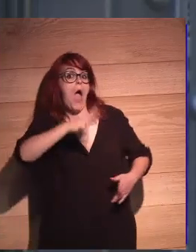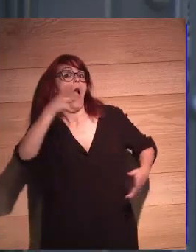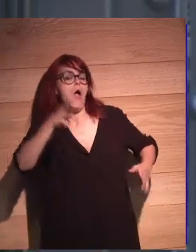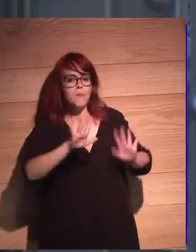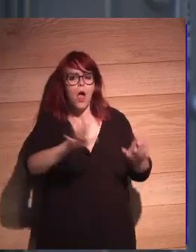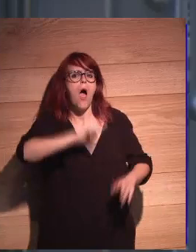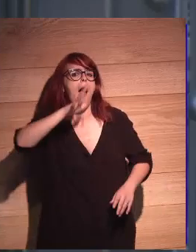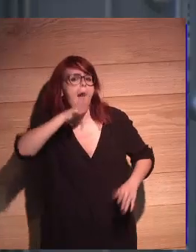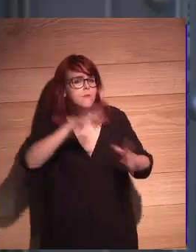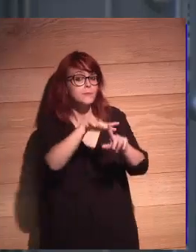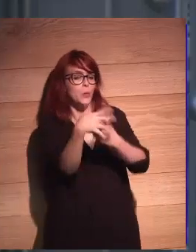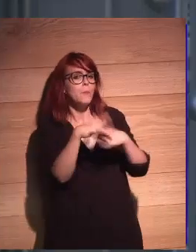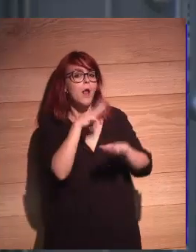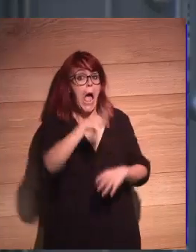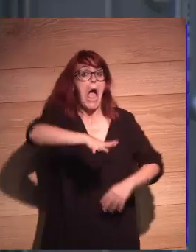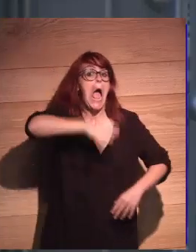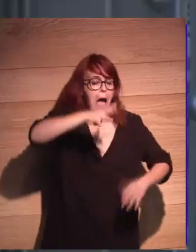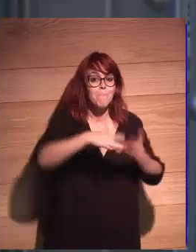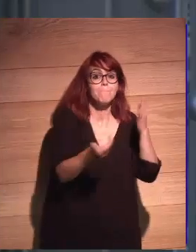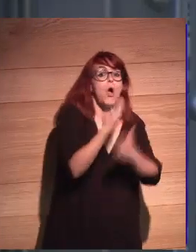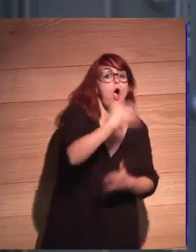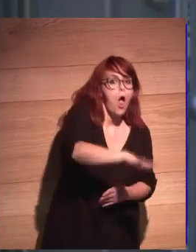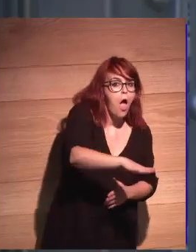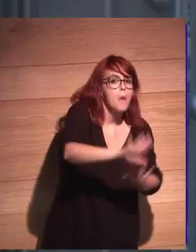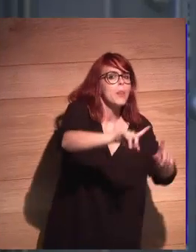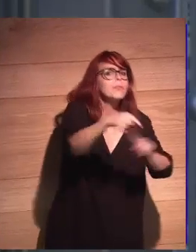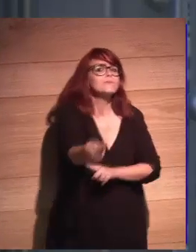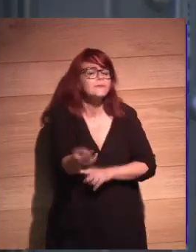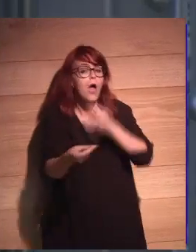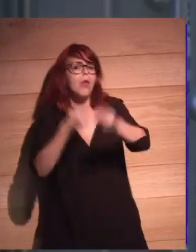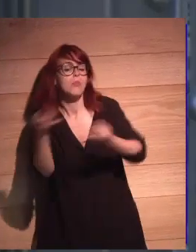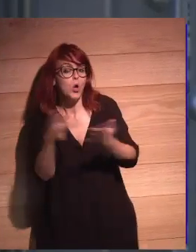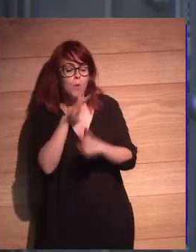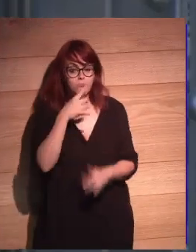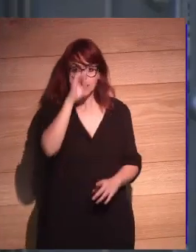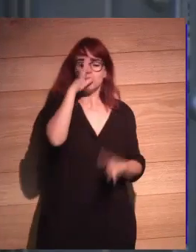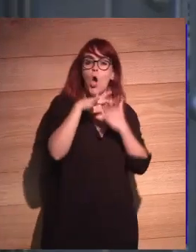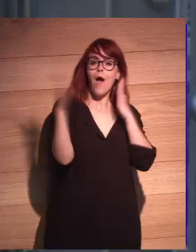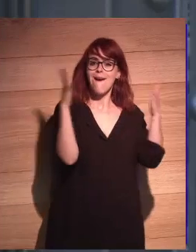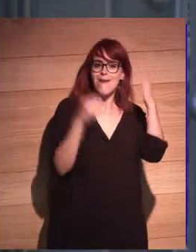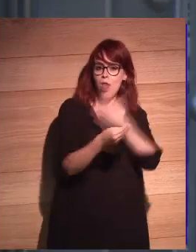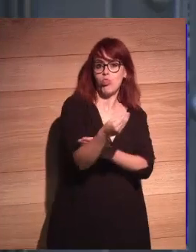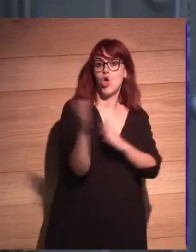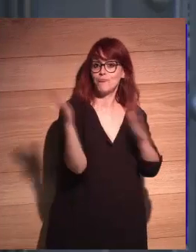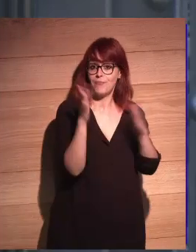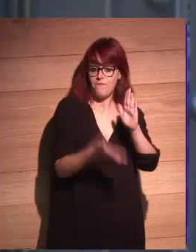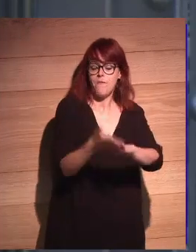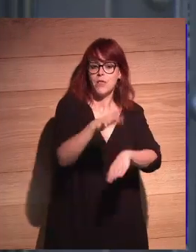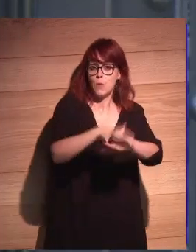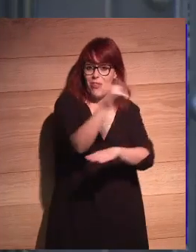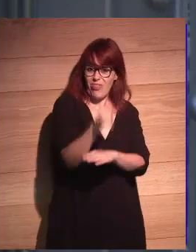effect? The wow is, okay, wow is great, but what happens with the background content? I mean, how this generation will